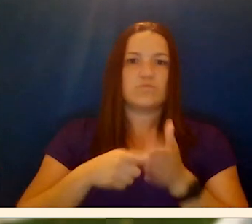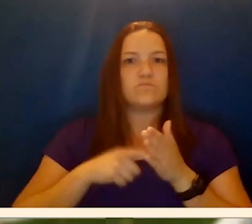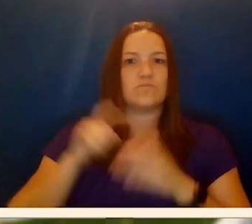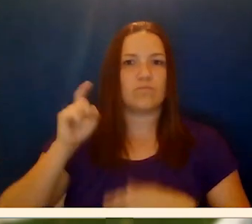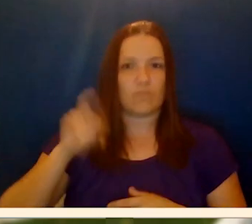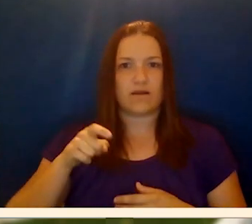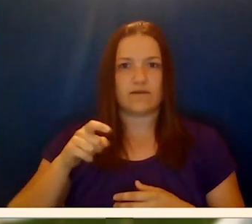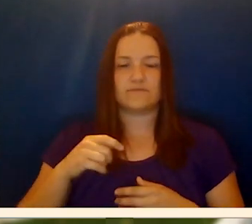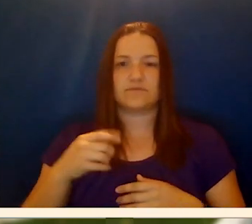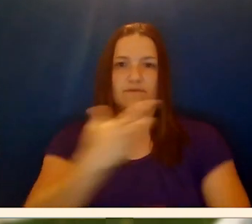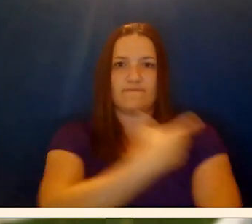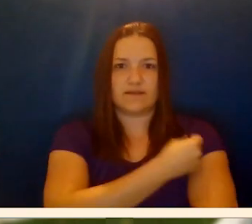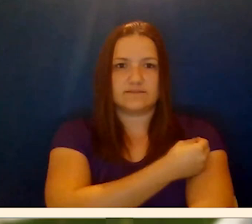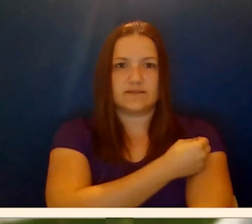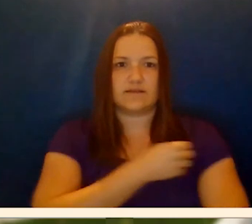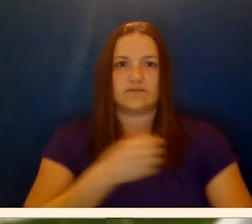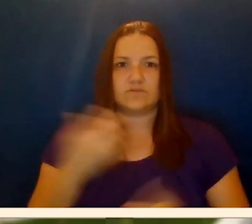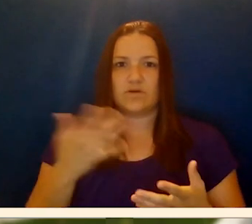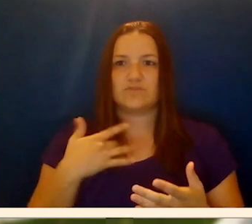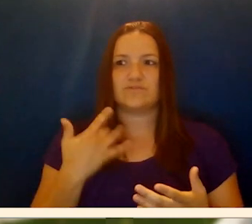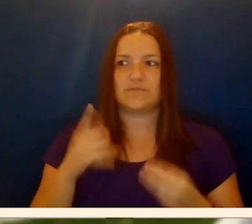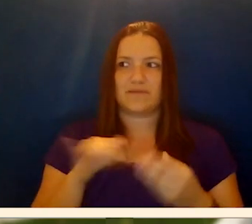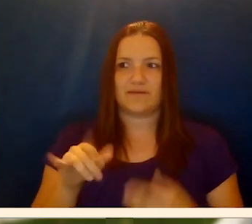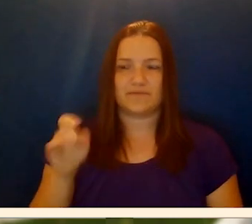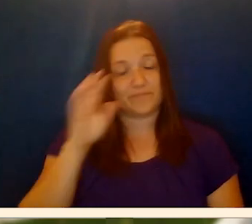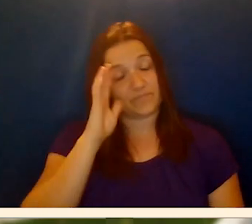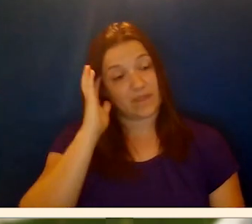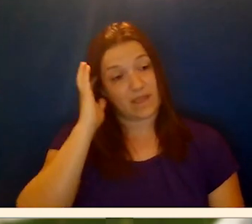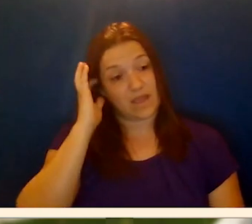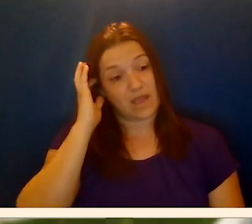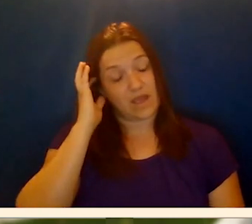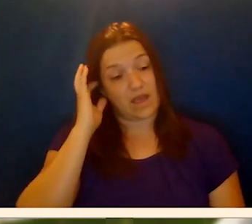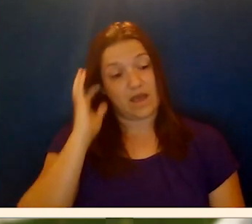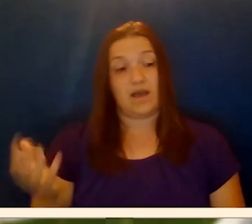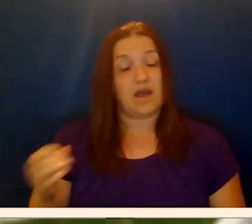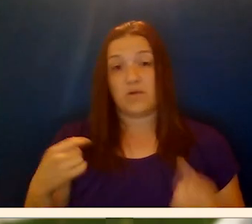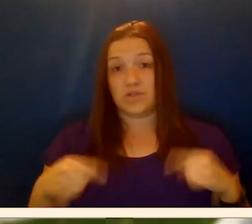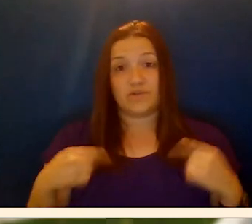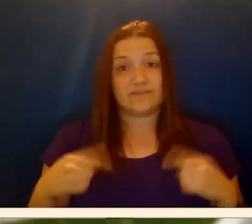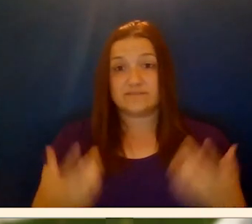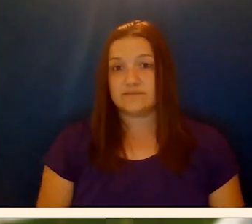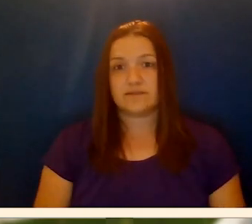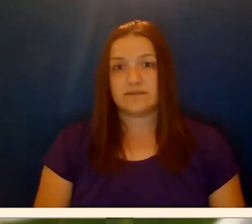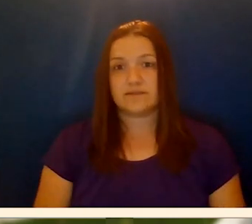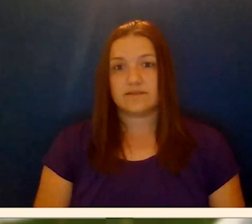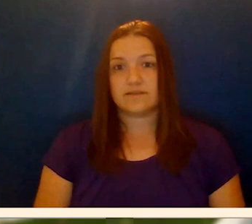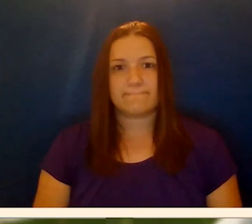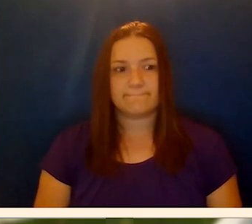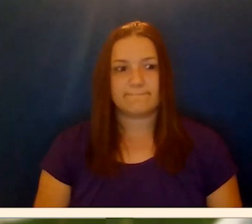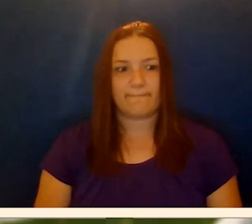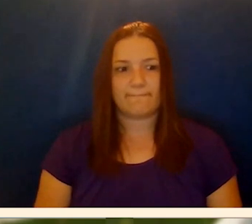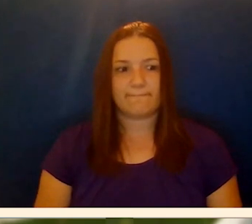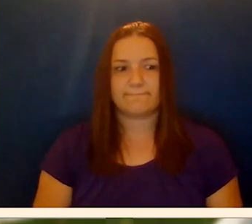how did you feel about that when we got that mandate from the state? Incredibly nervous. I think I did a very